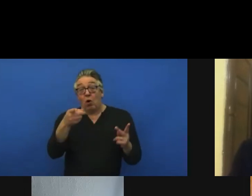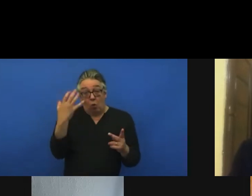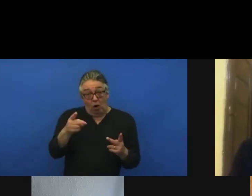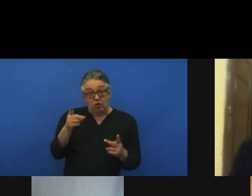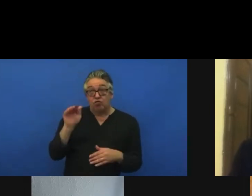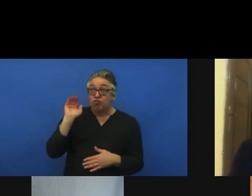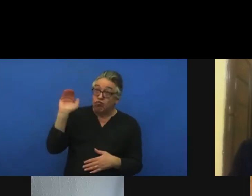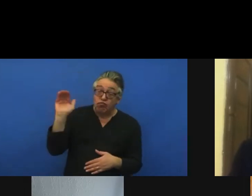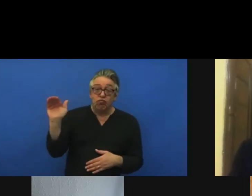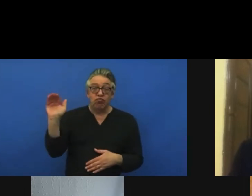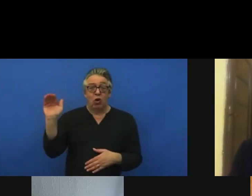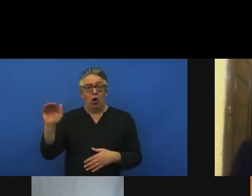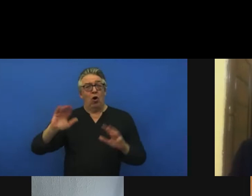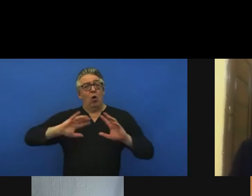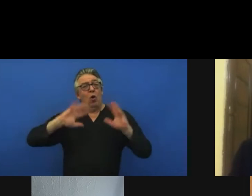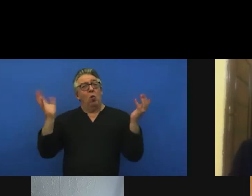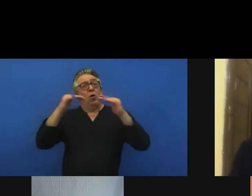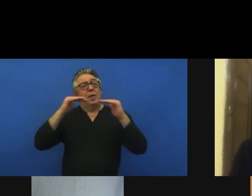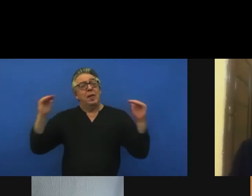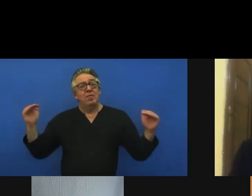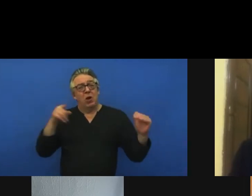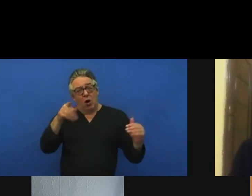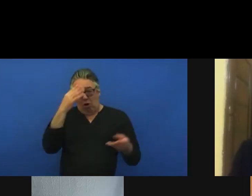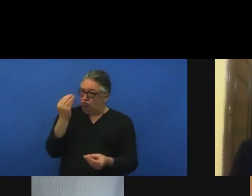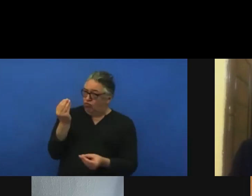situation of people with disabilities? So what kind of message would you like to convey?